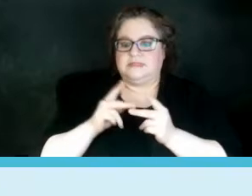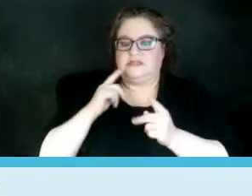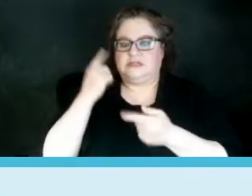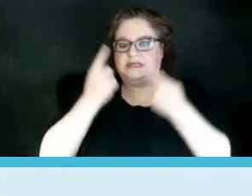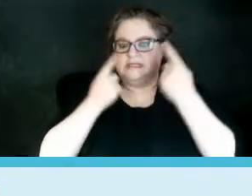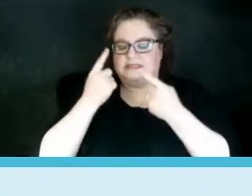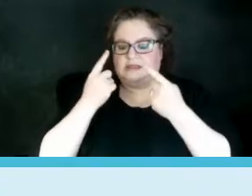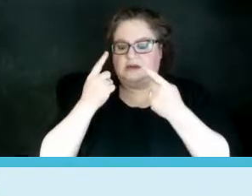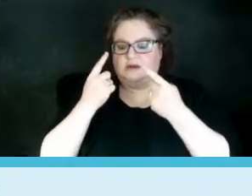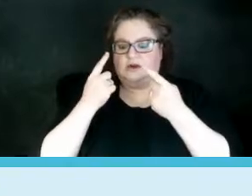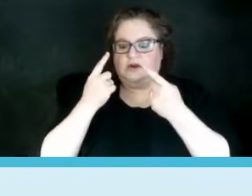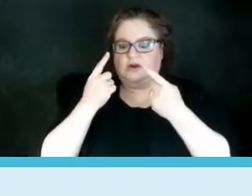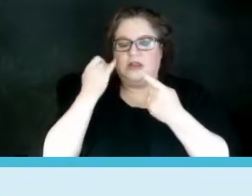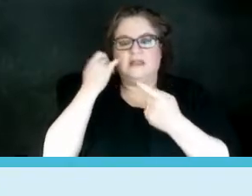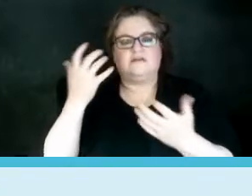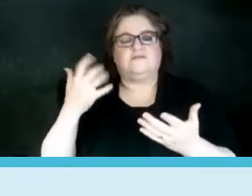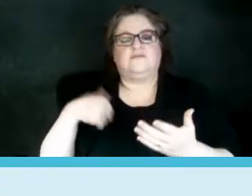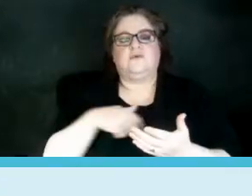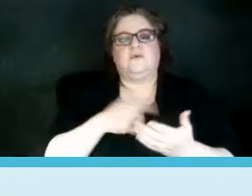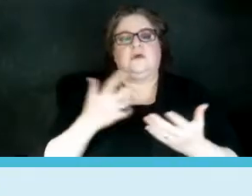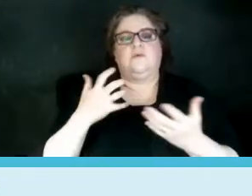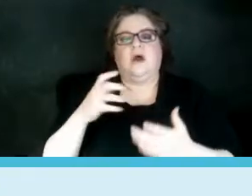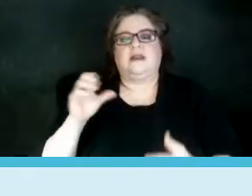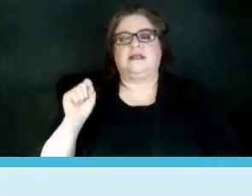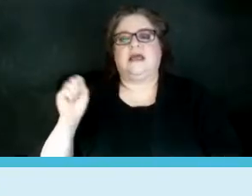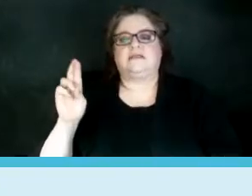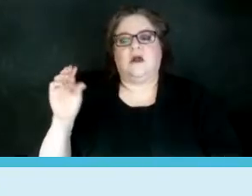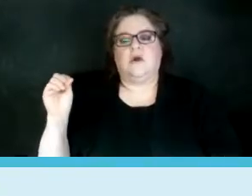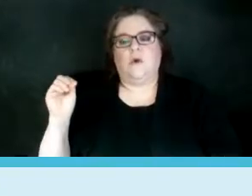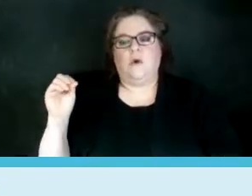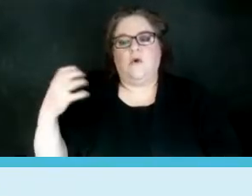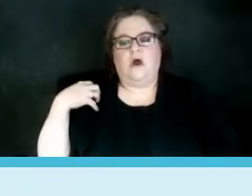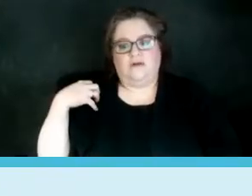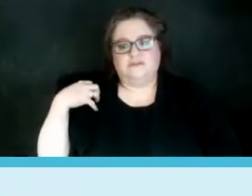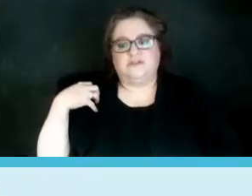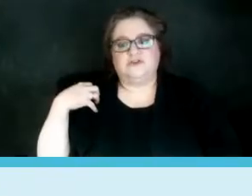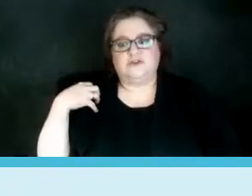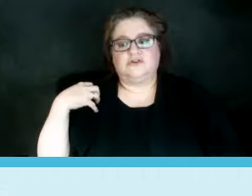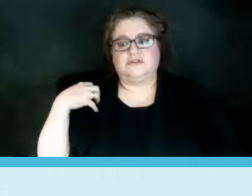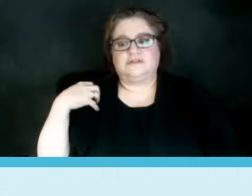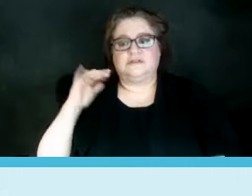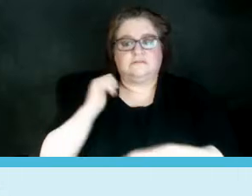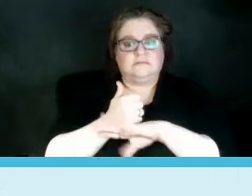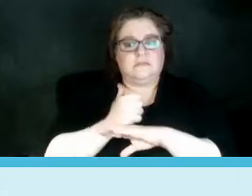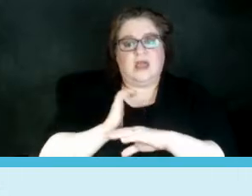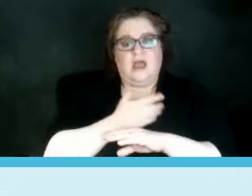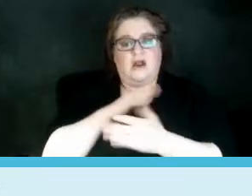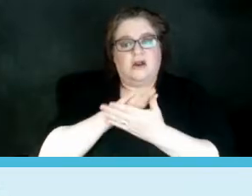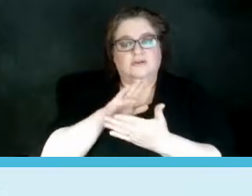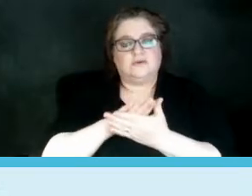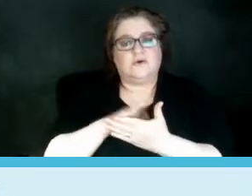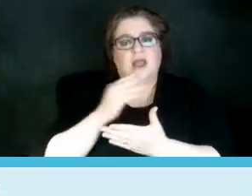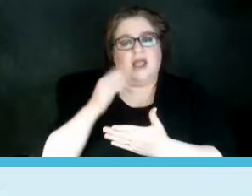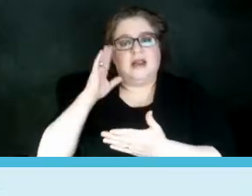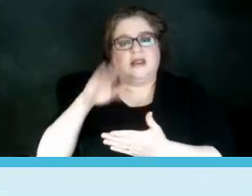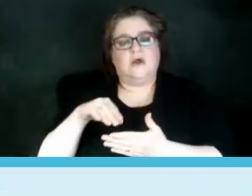consider whether or not we wanted the SRO officers at our school. And I